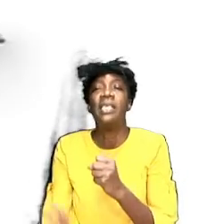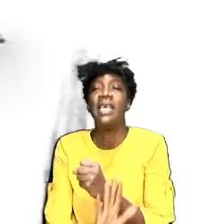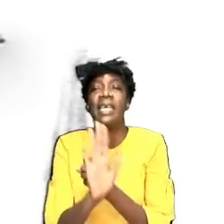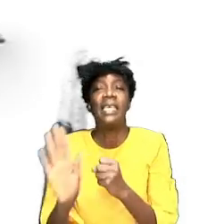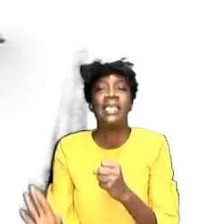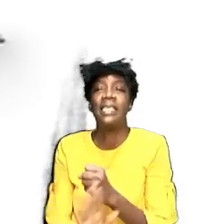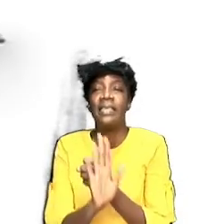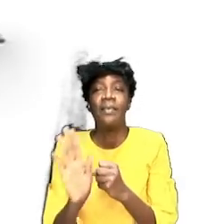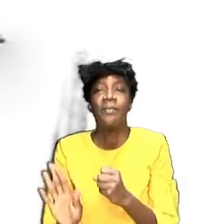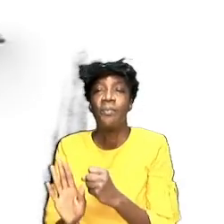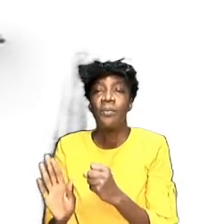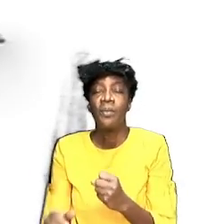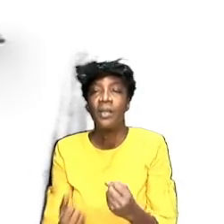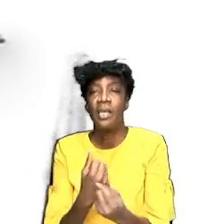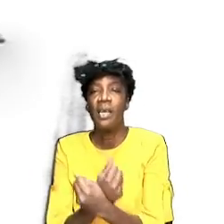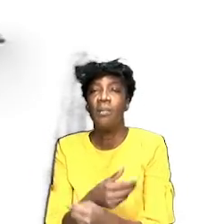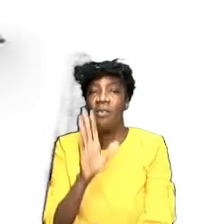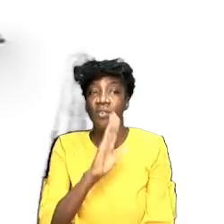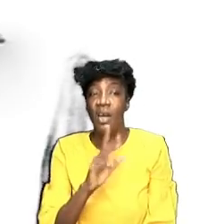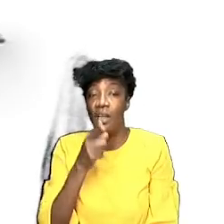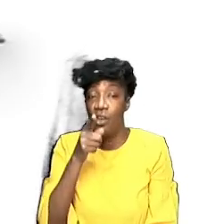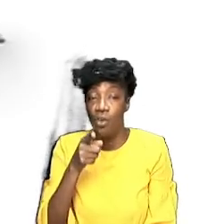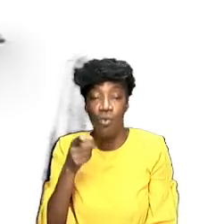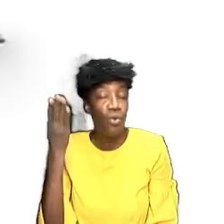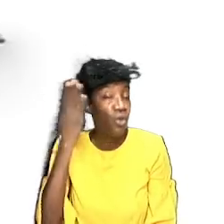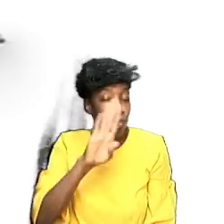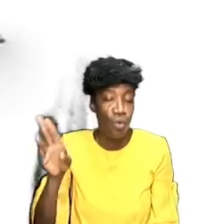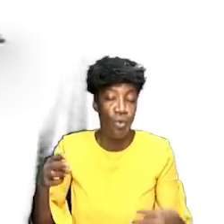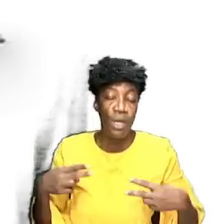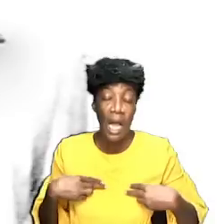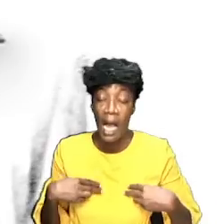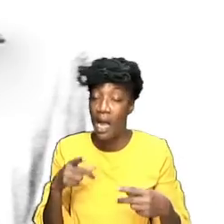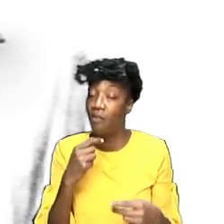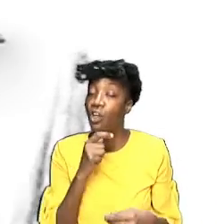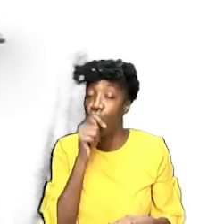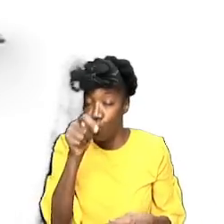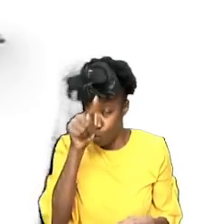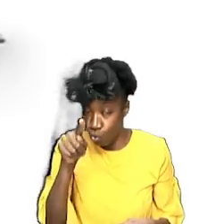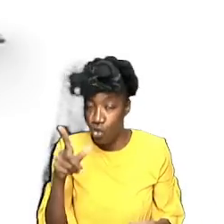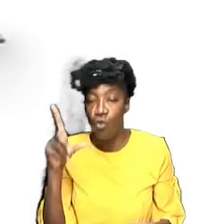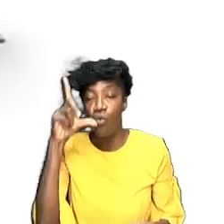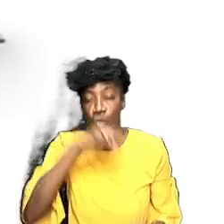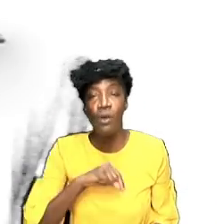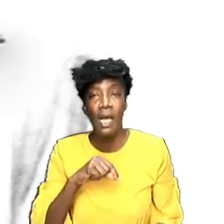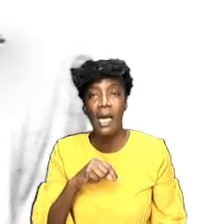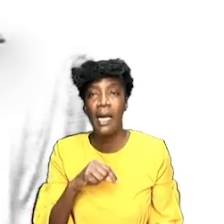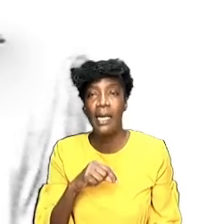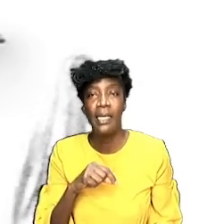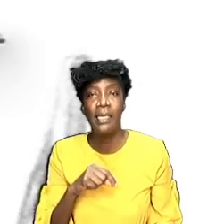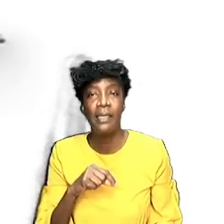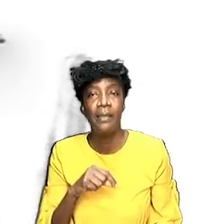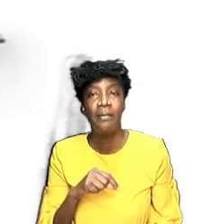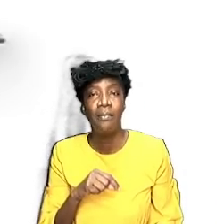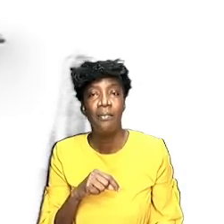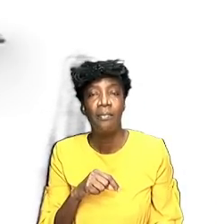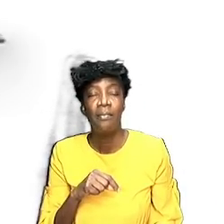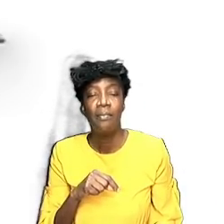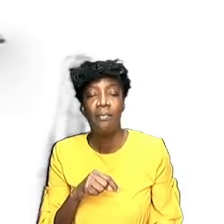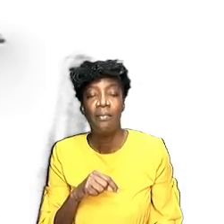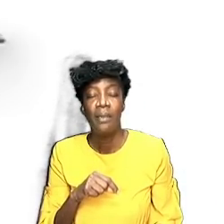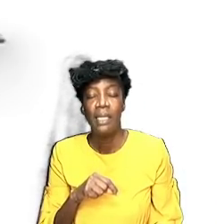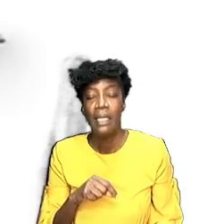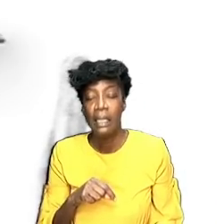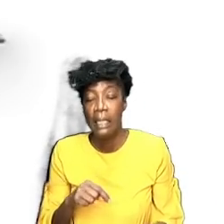a couple of stuff. One, if you do not have truth, you are deceived. Now, deception leads us